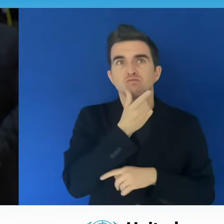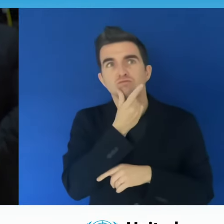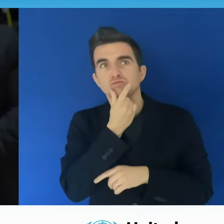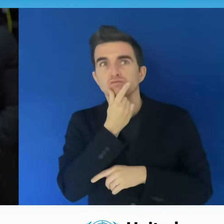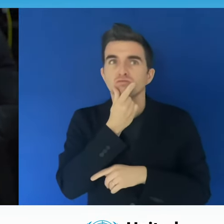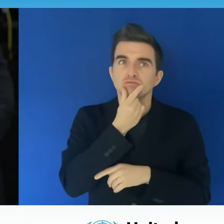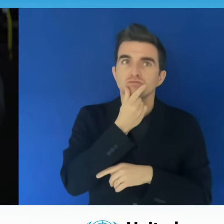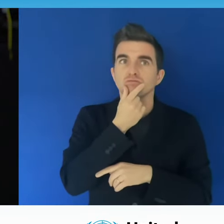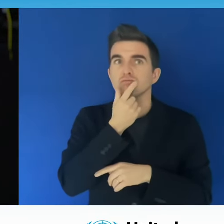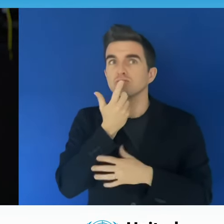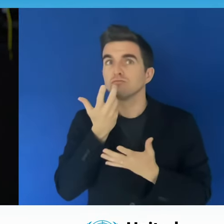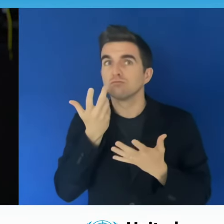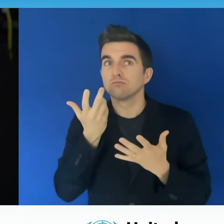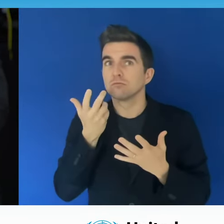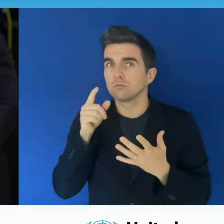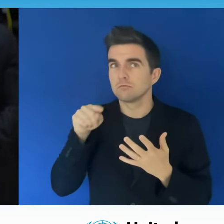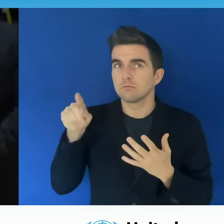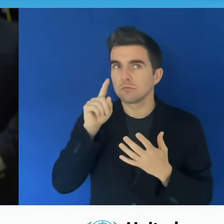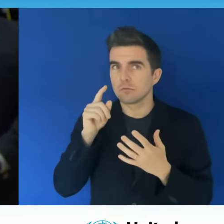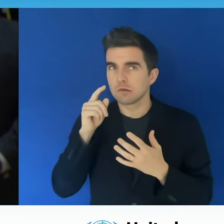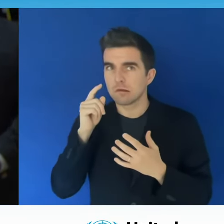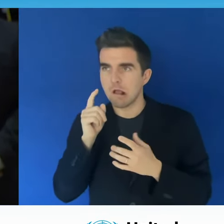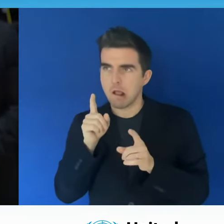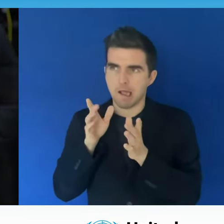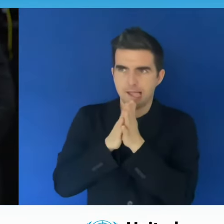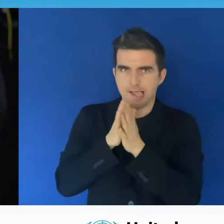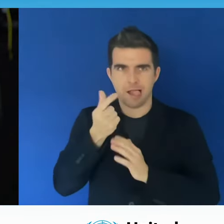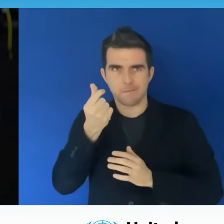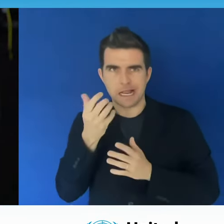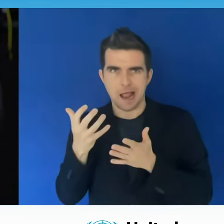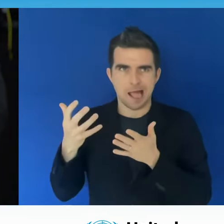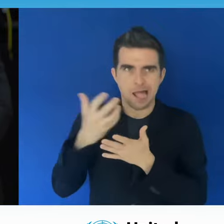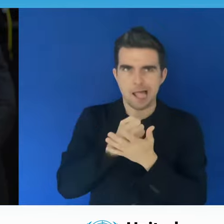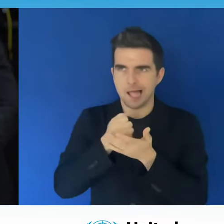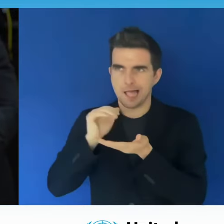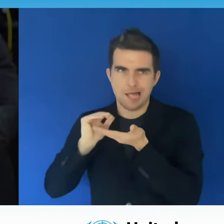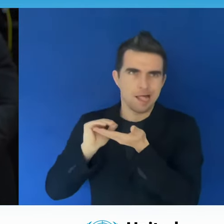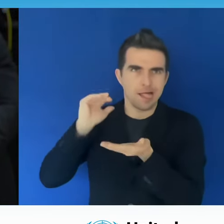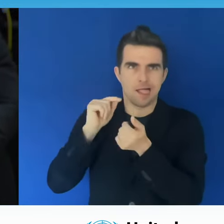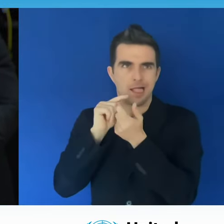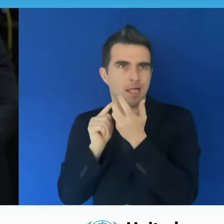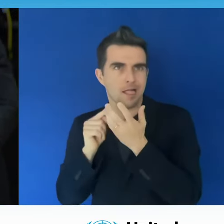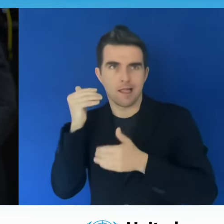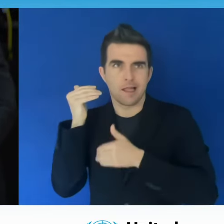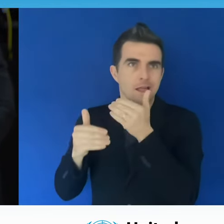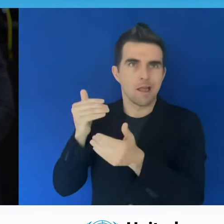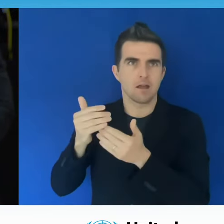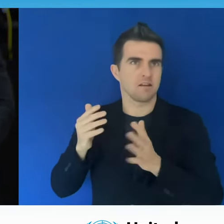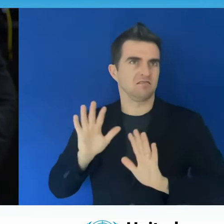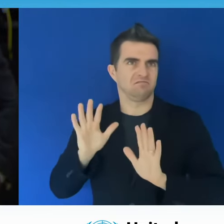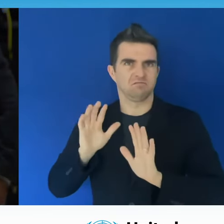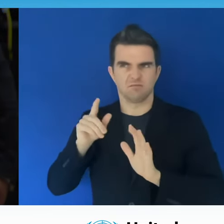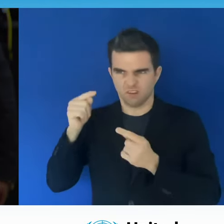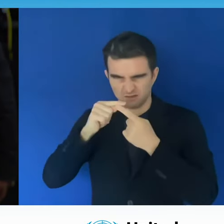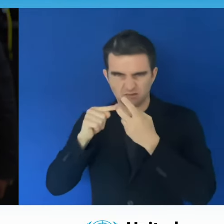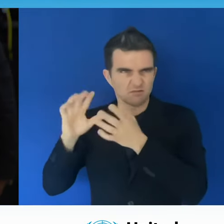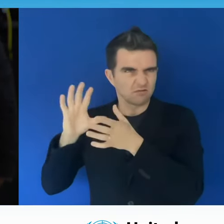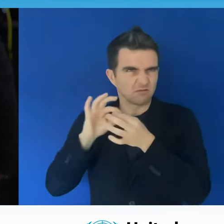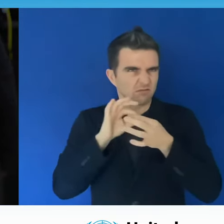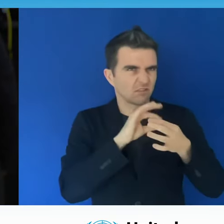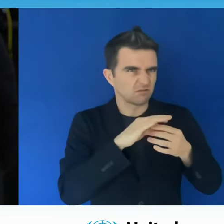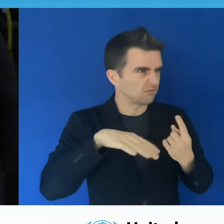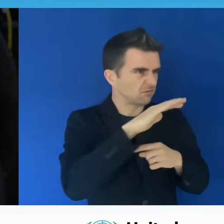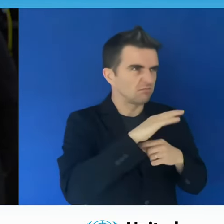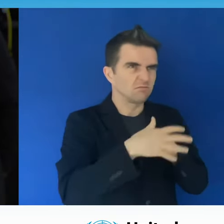taking everything from a poor farmer living in a rural area whose only source of income is their land and